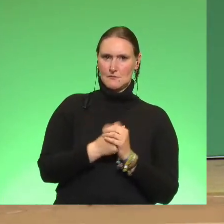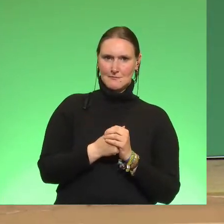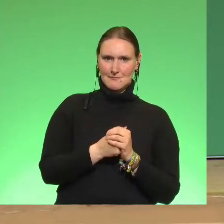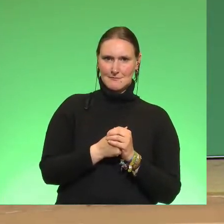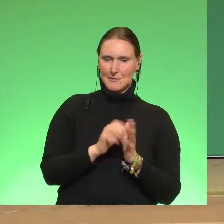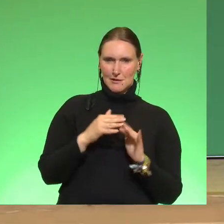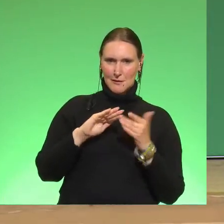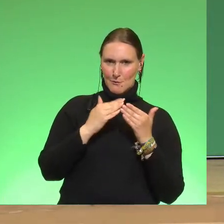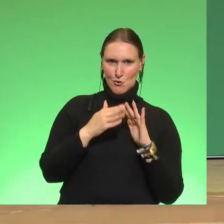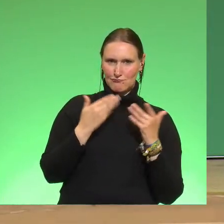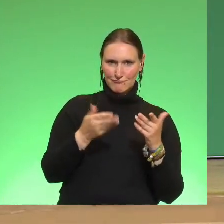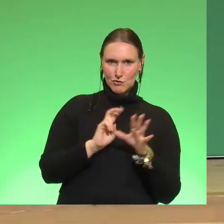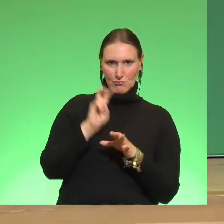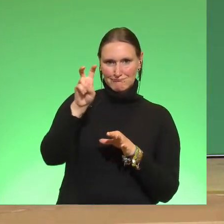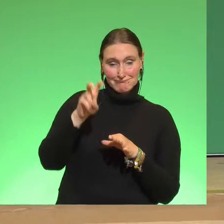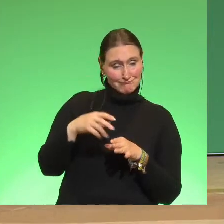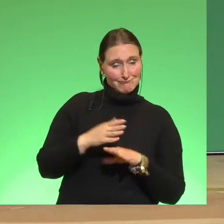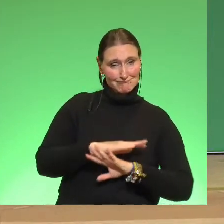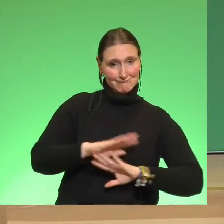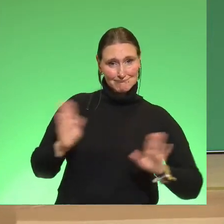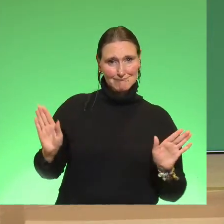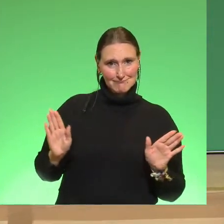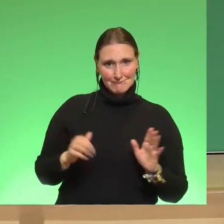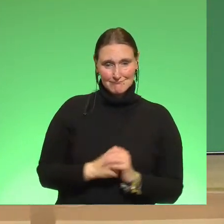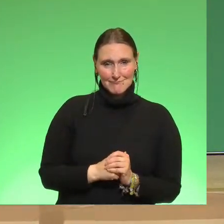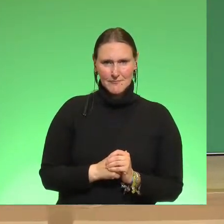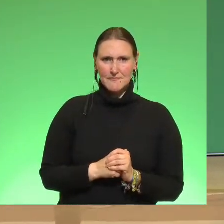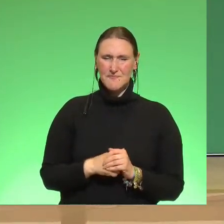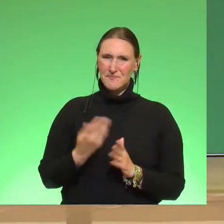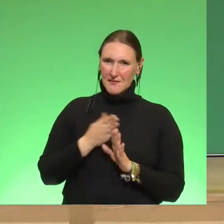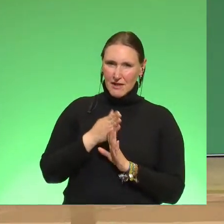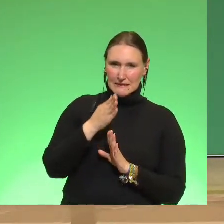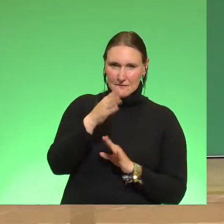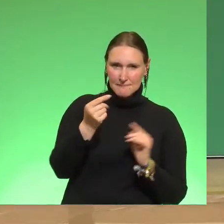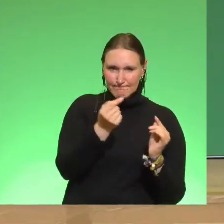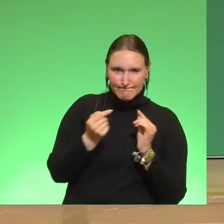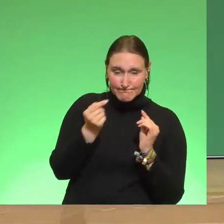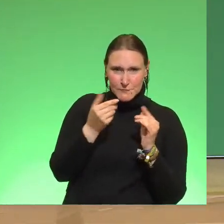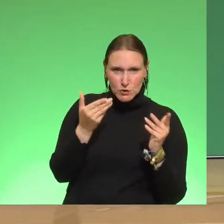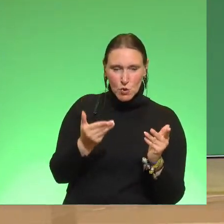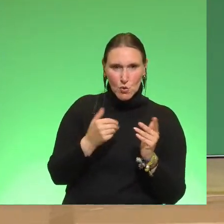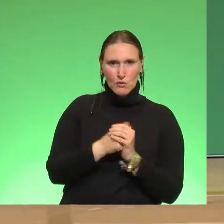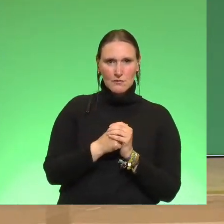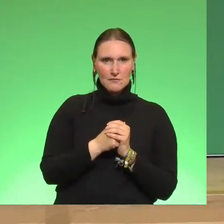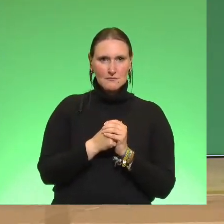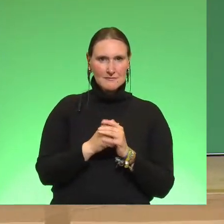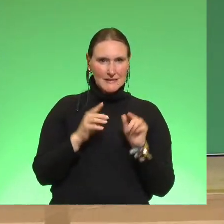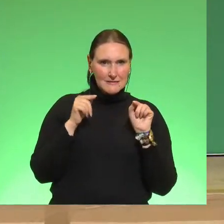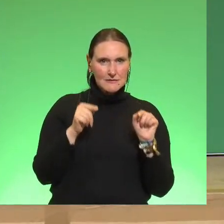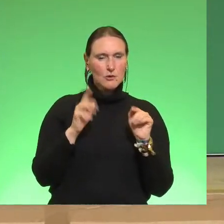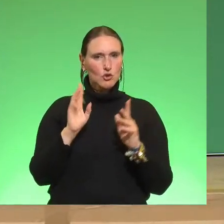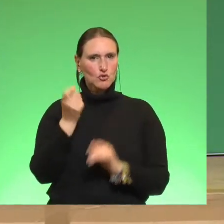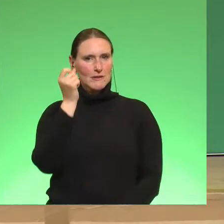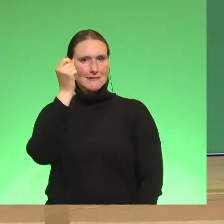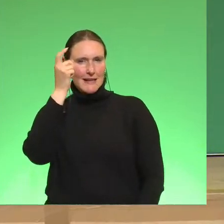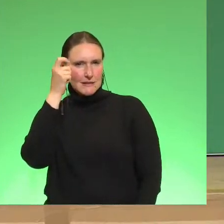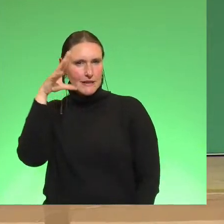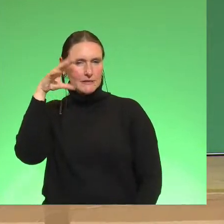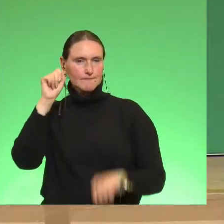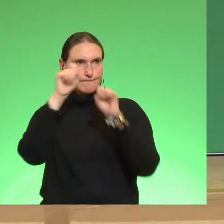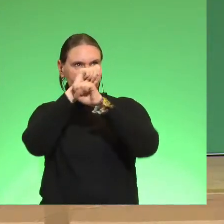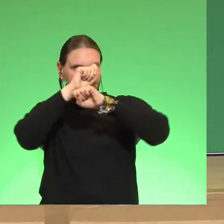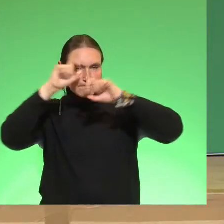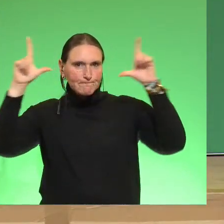castle. If discourse is a way to make things understandable, to be incorporated